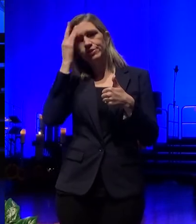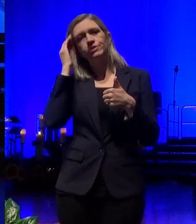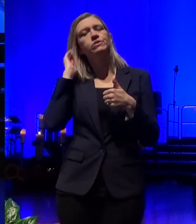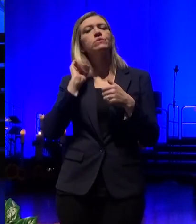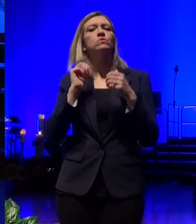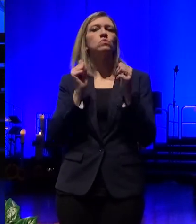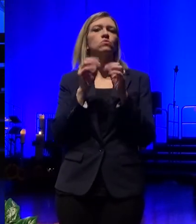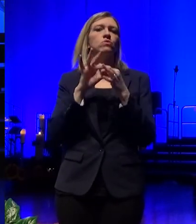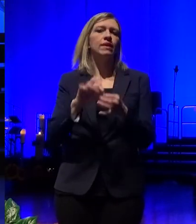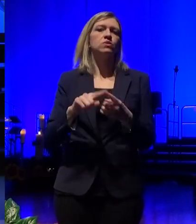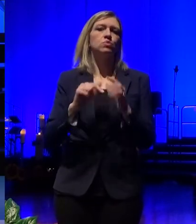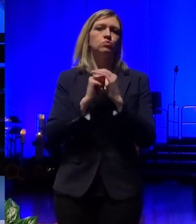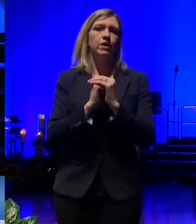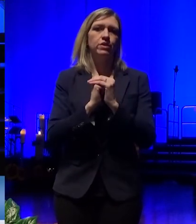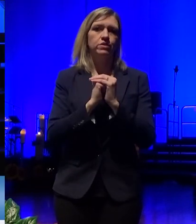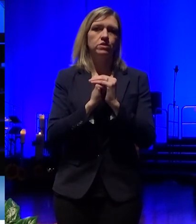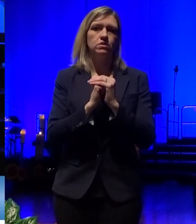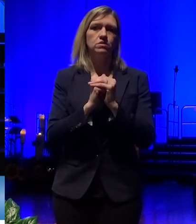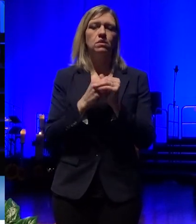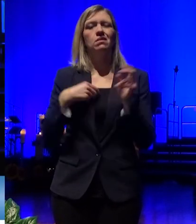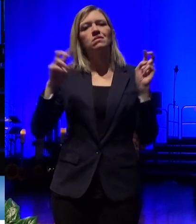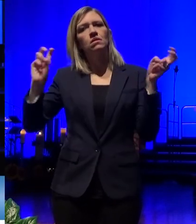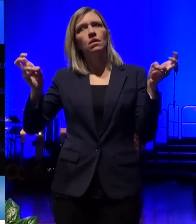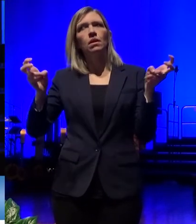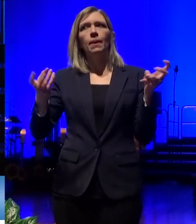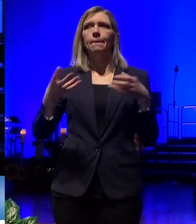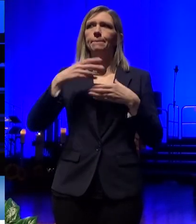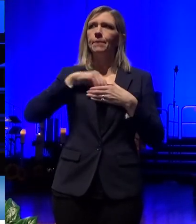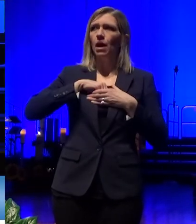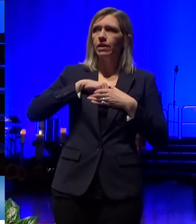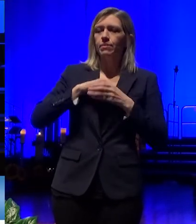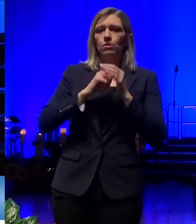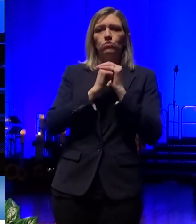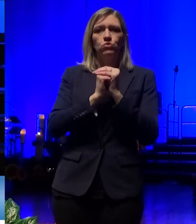is in our prayers. I call them embodiment prayers.